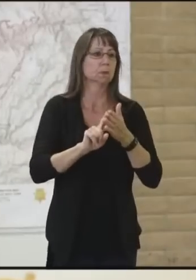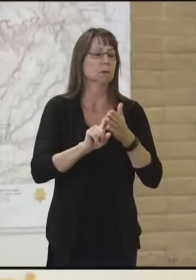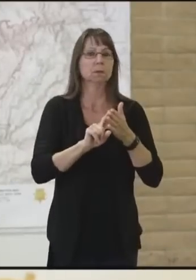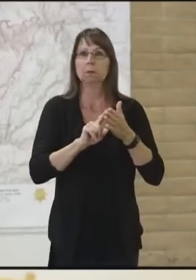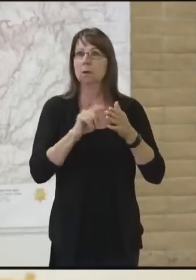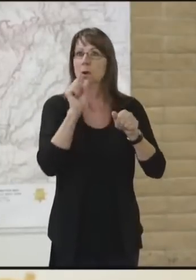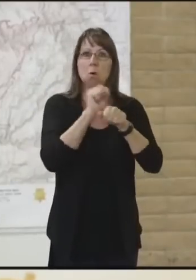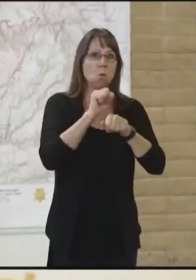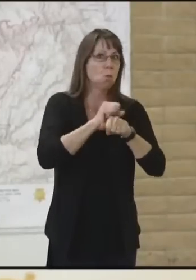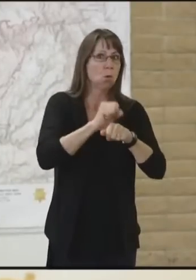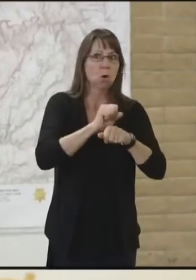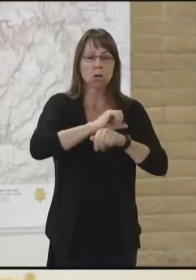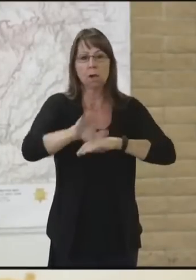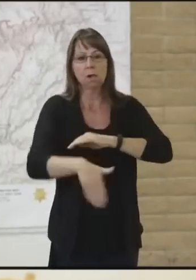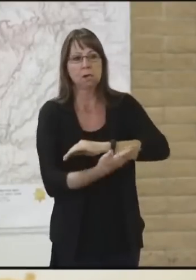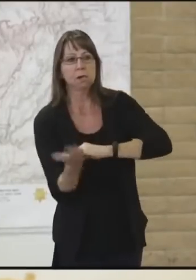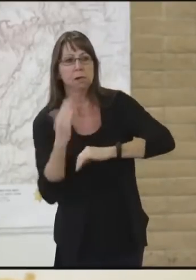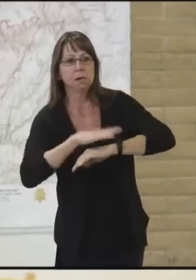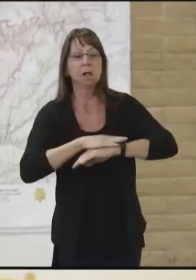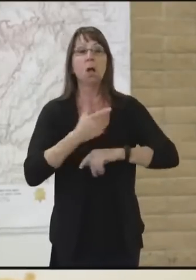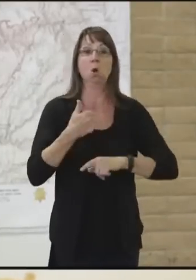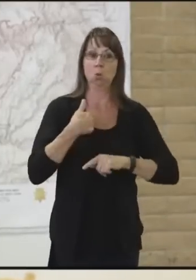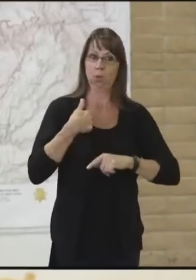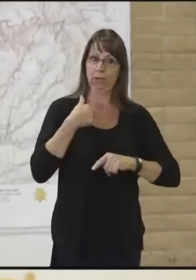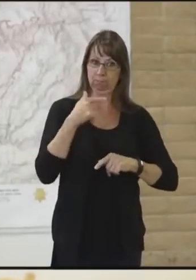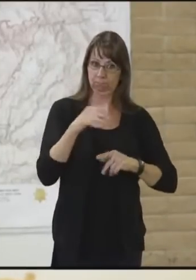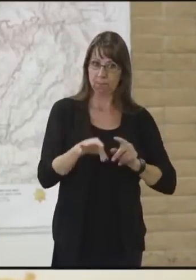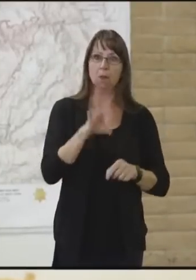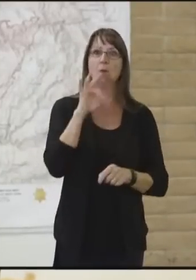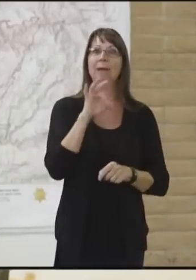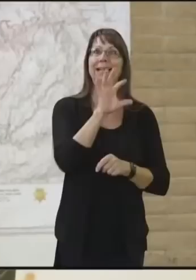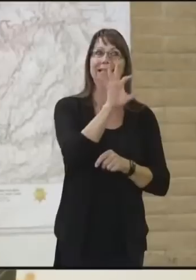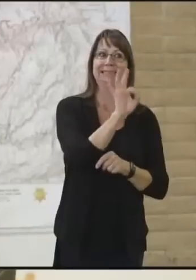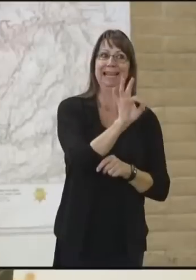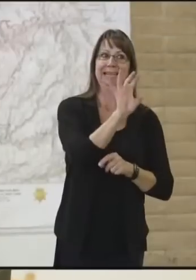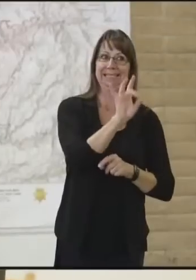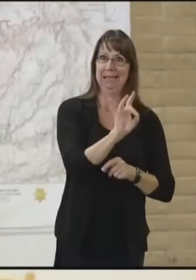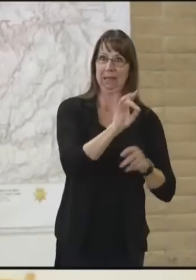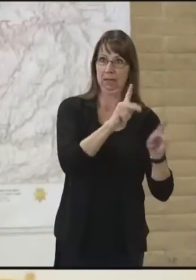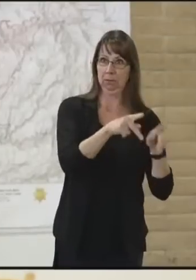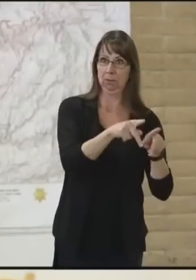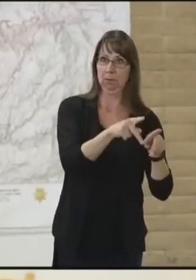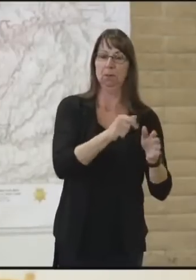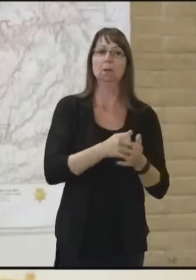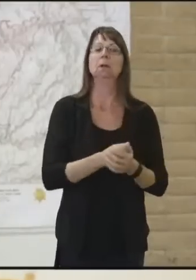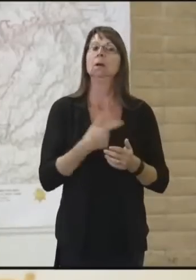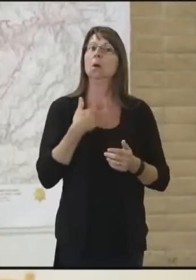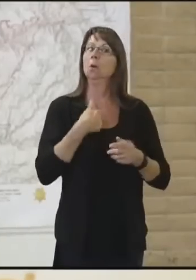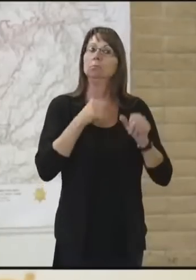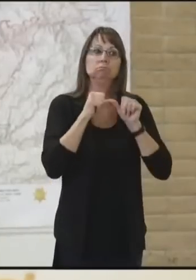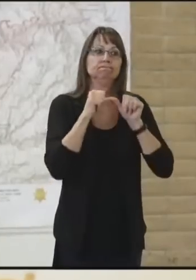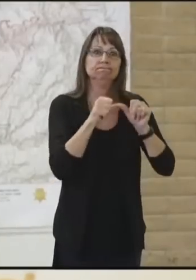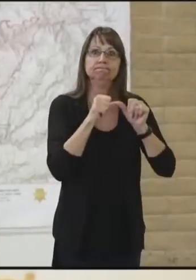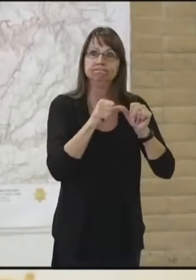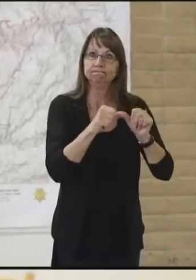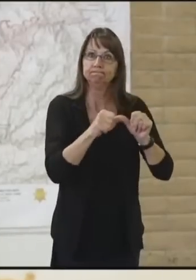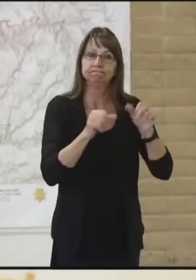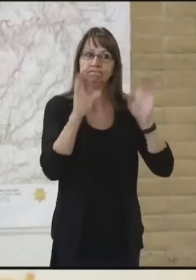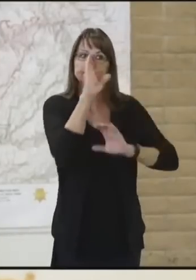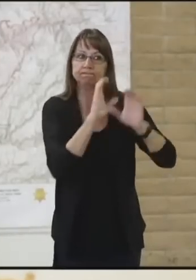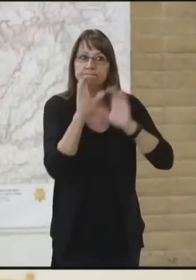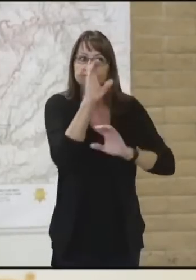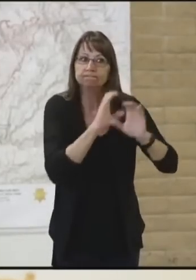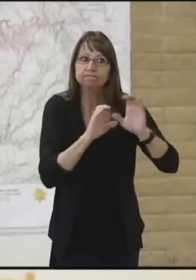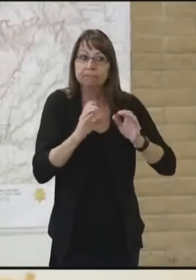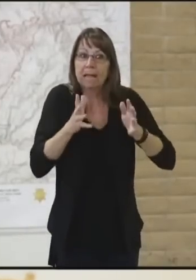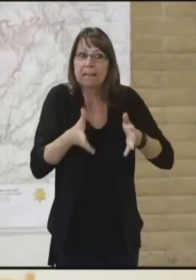the clock and have successfully located 98 people. We continue our ongoing efforts to locate the 16